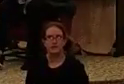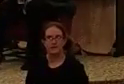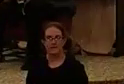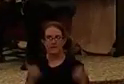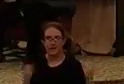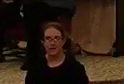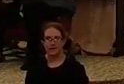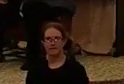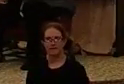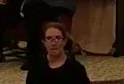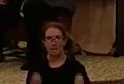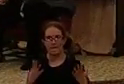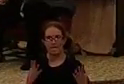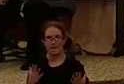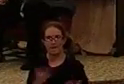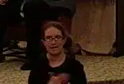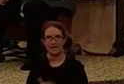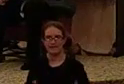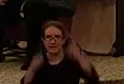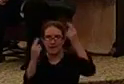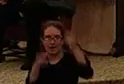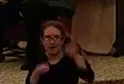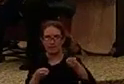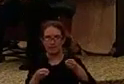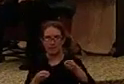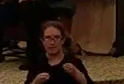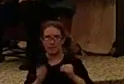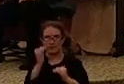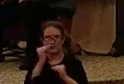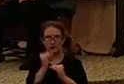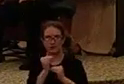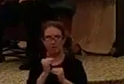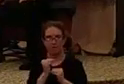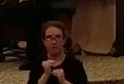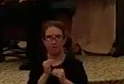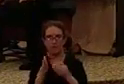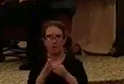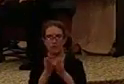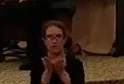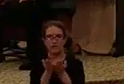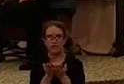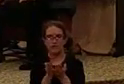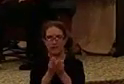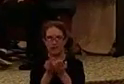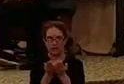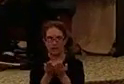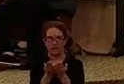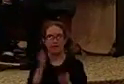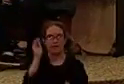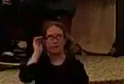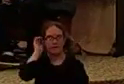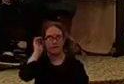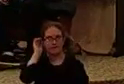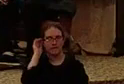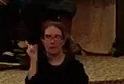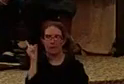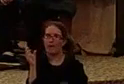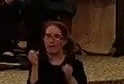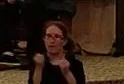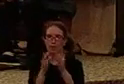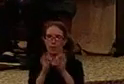Now, there were several things that happened in this short portion of Scripture that I read in your hearing. And one of the